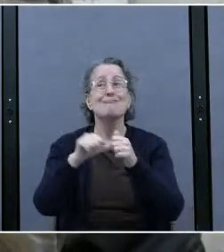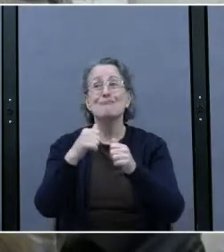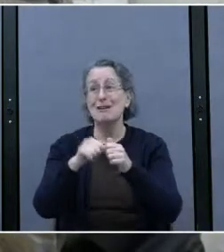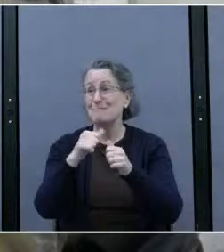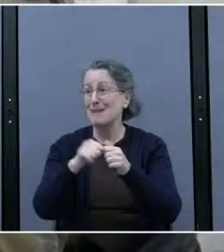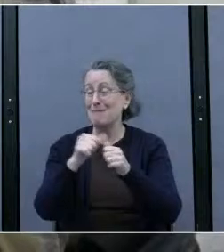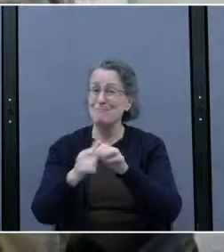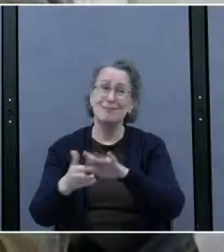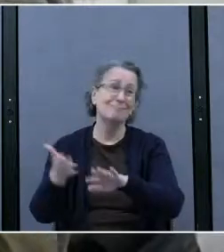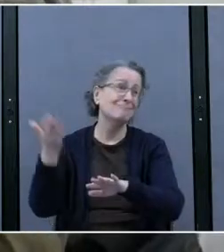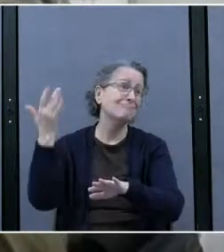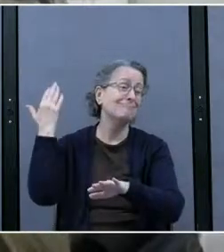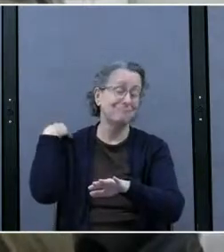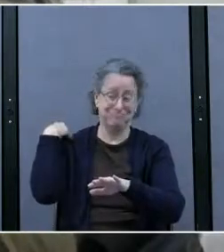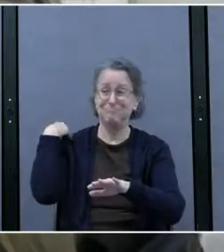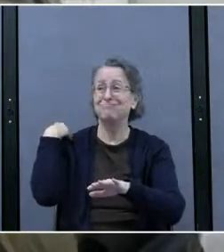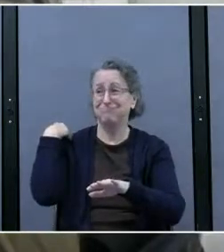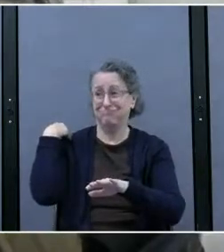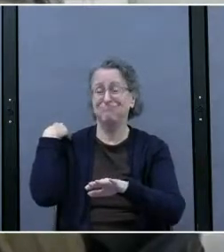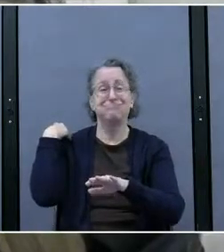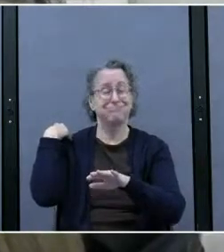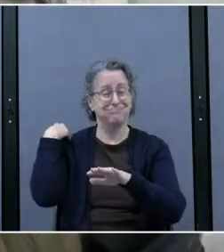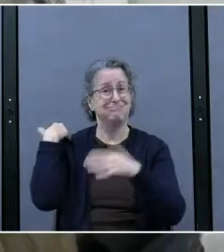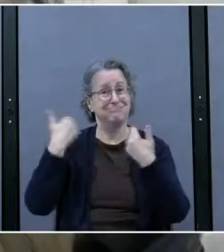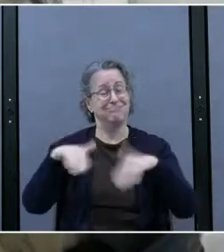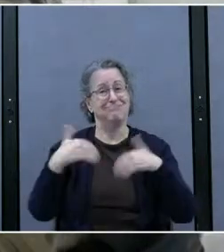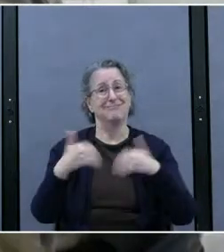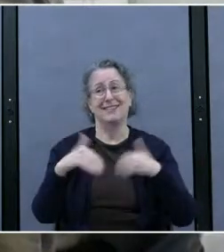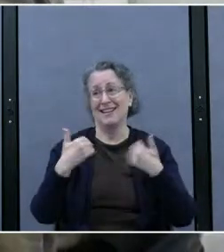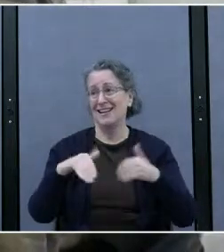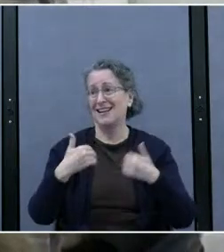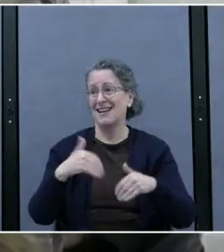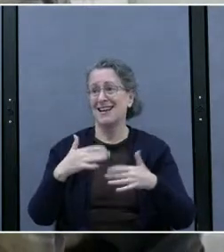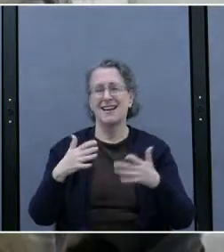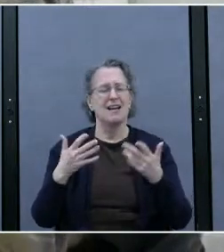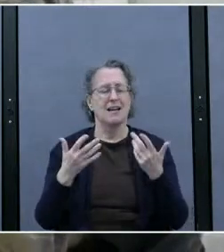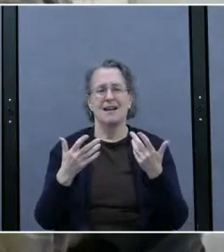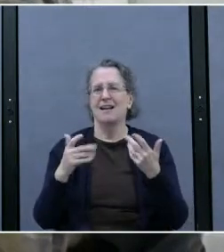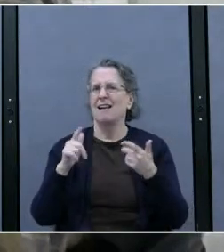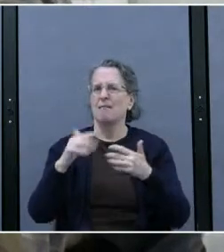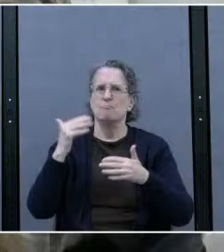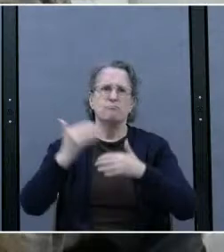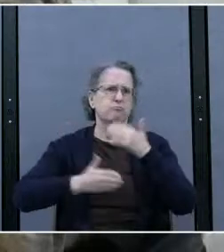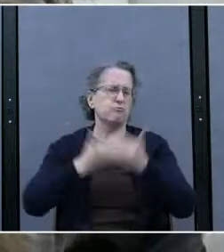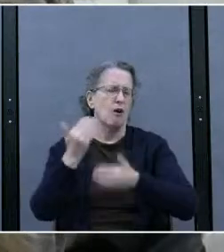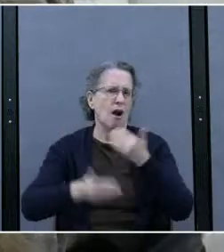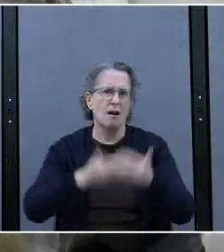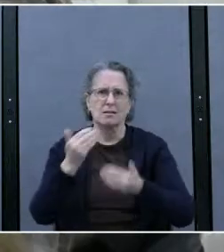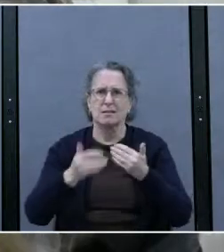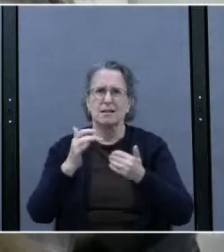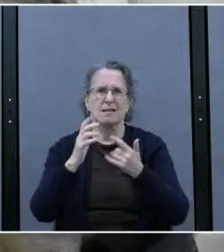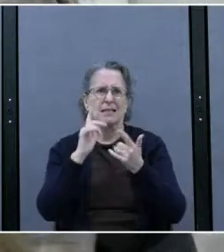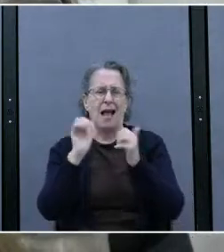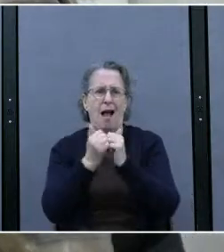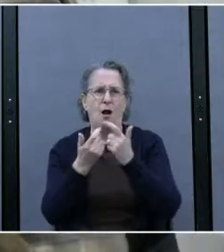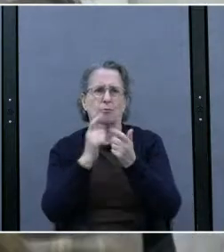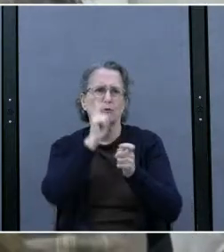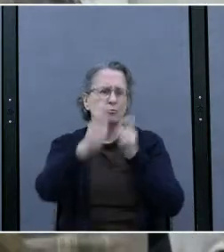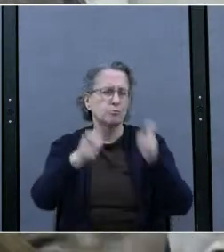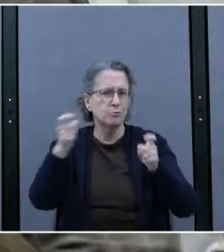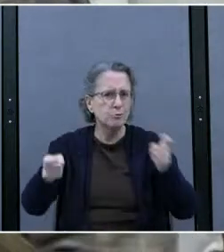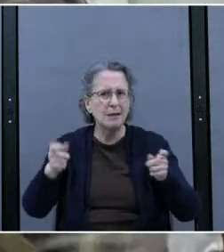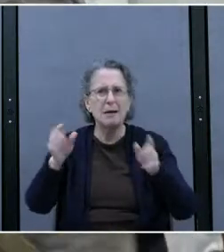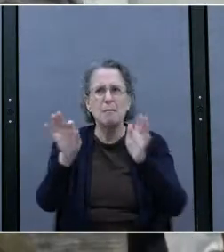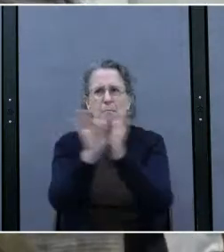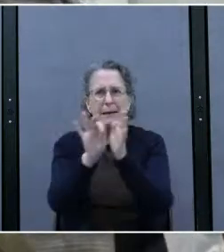and the long drawn-out popularity contest over a relatively small part of